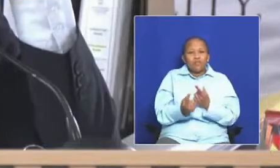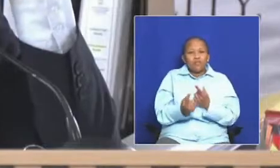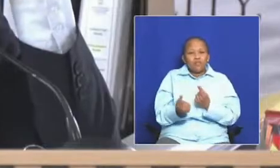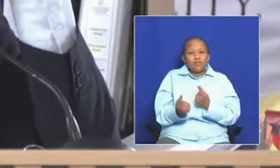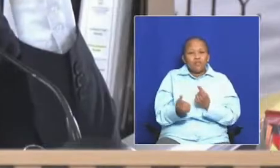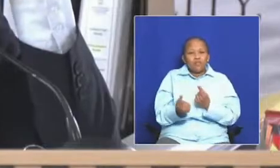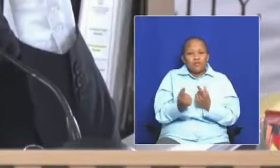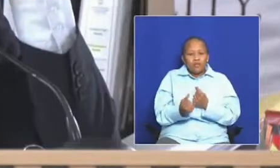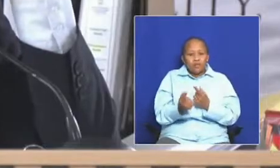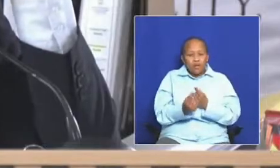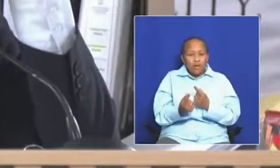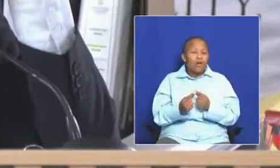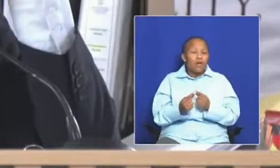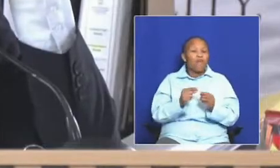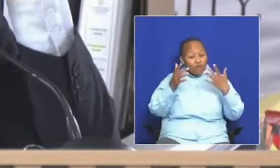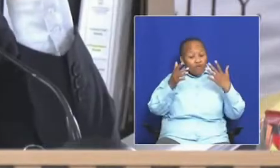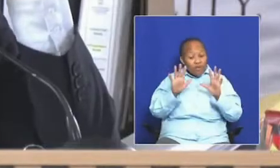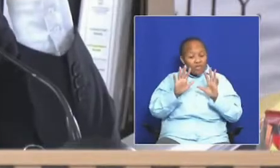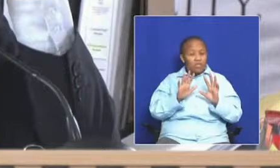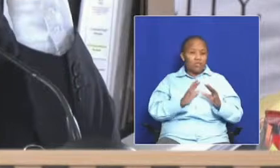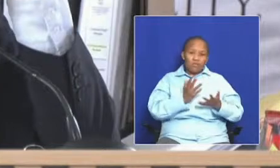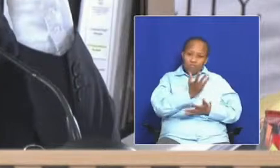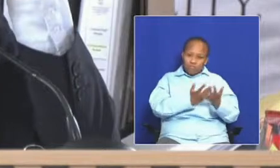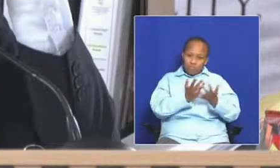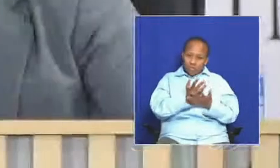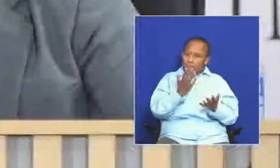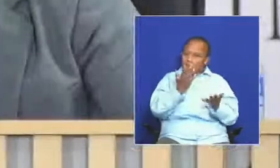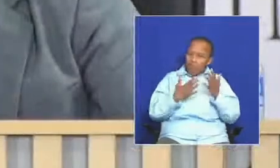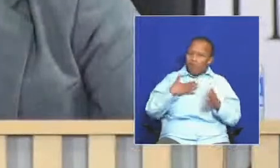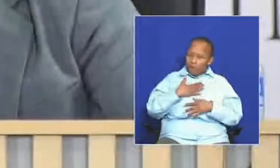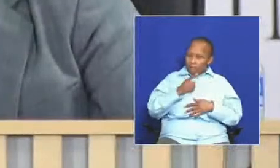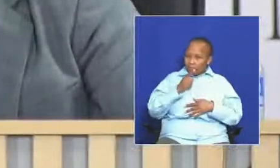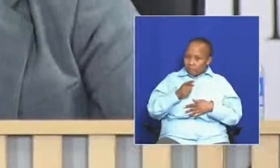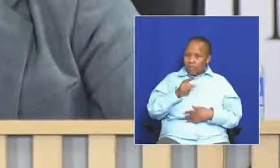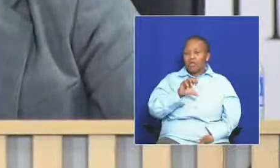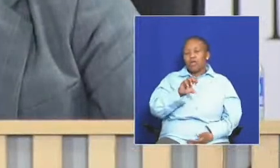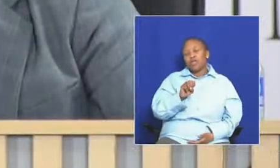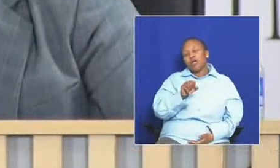that the SIU is likely to uncover?